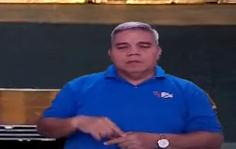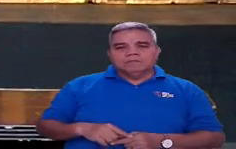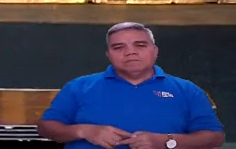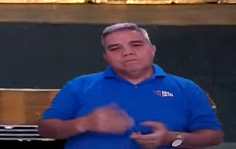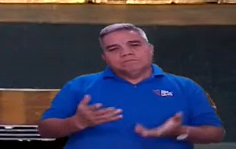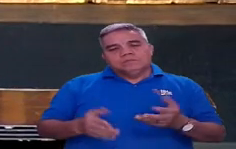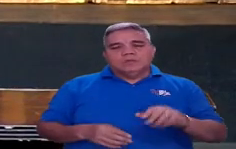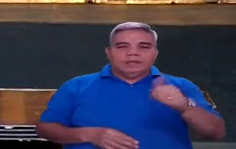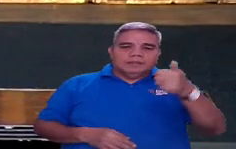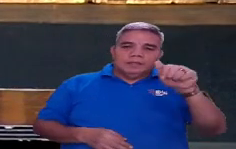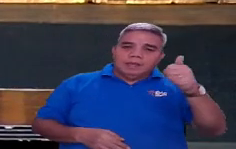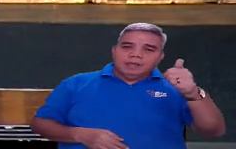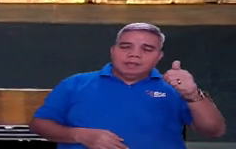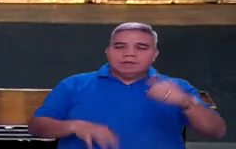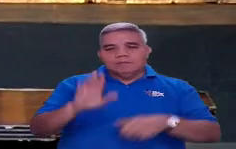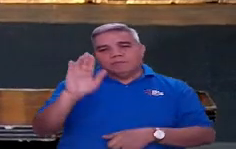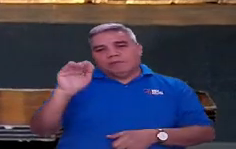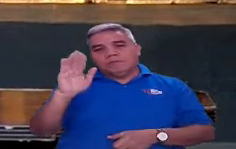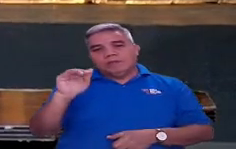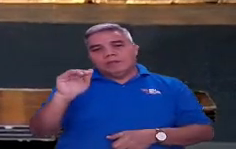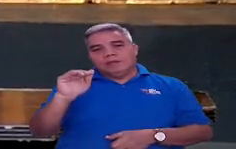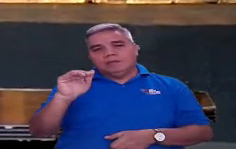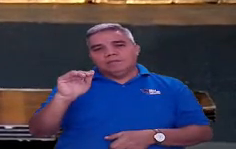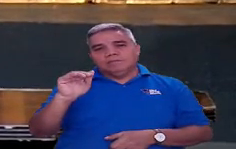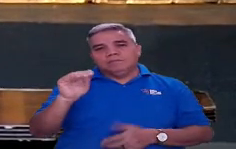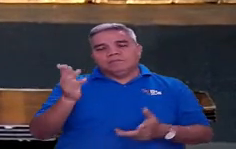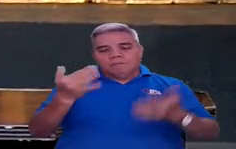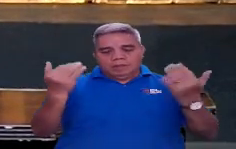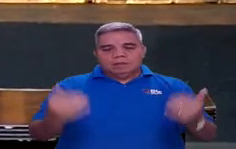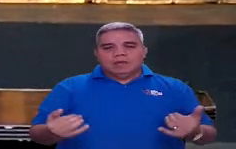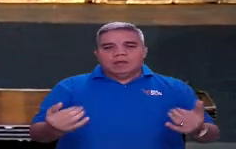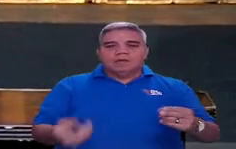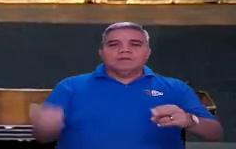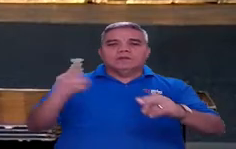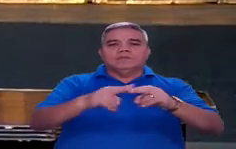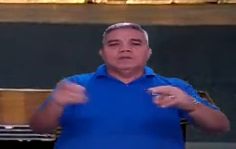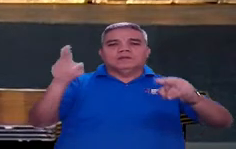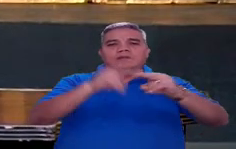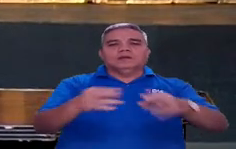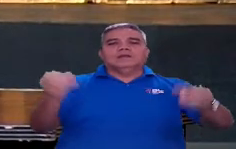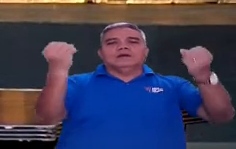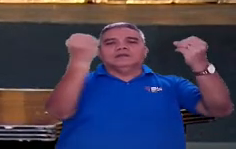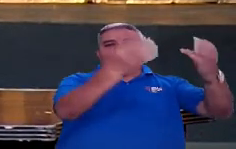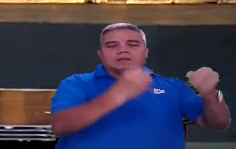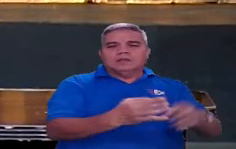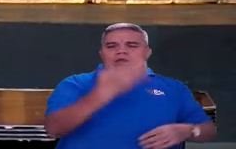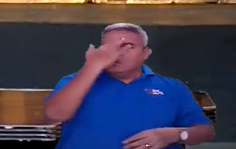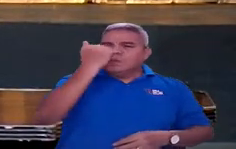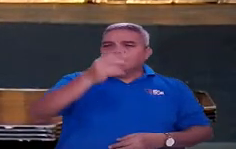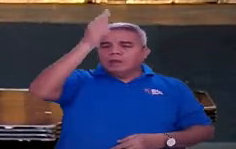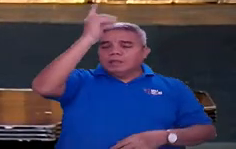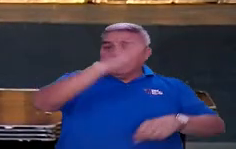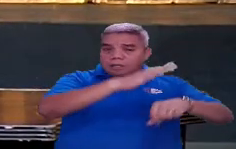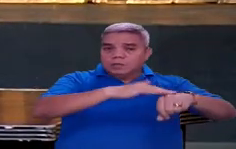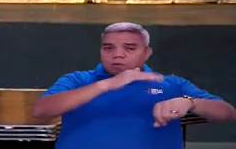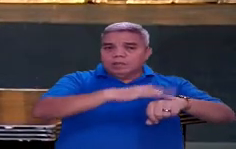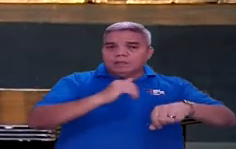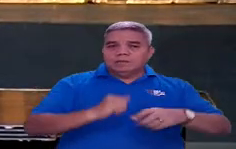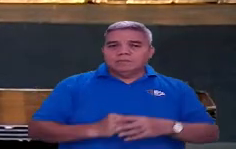ay mga napulo, 15. Karon nagdubli, nagtripli. You know why God is